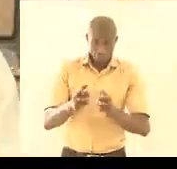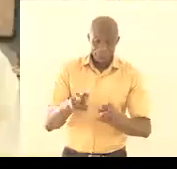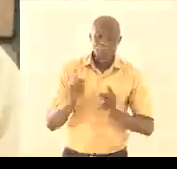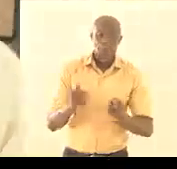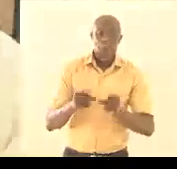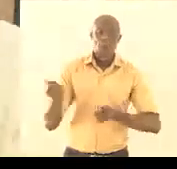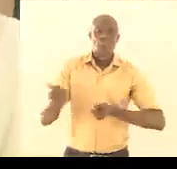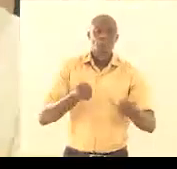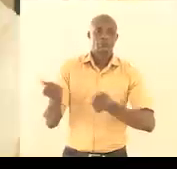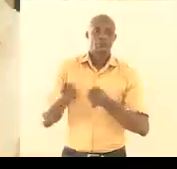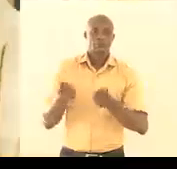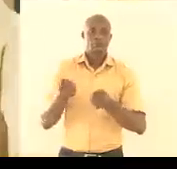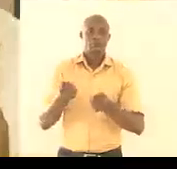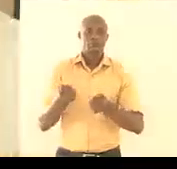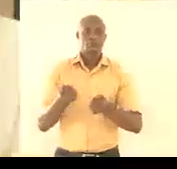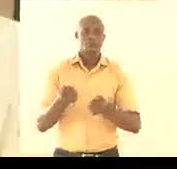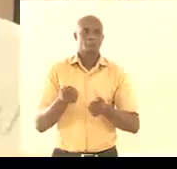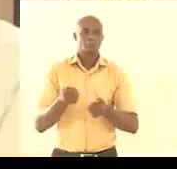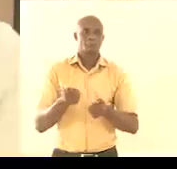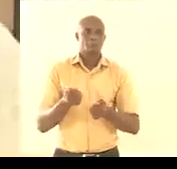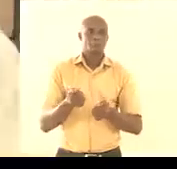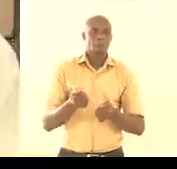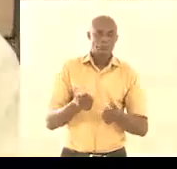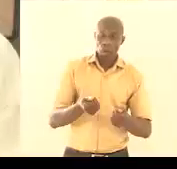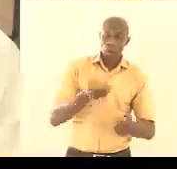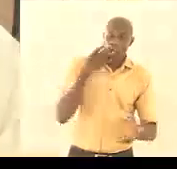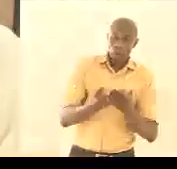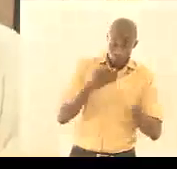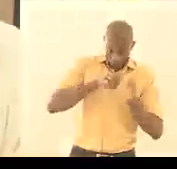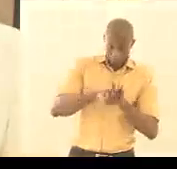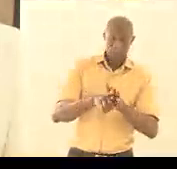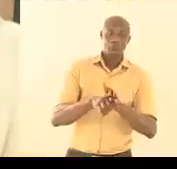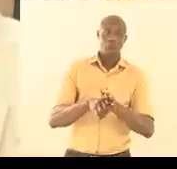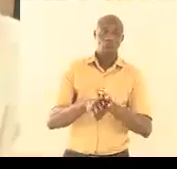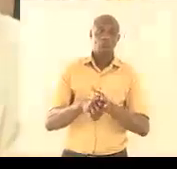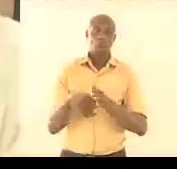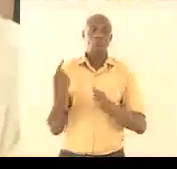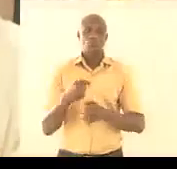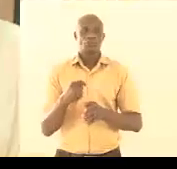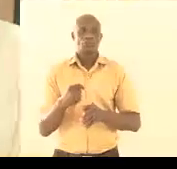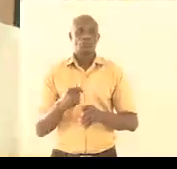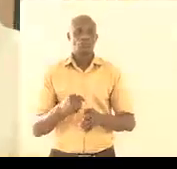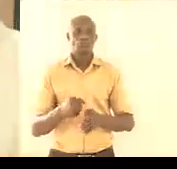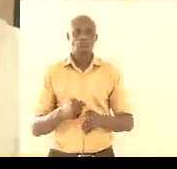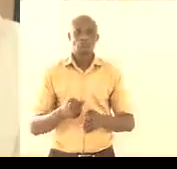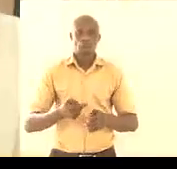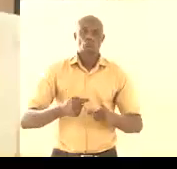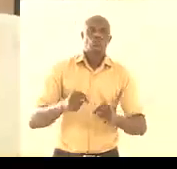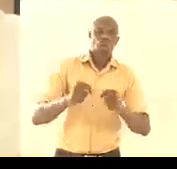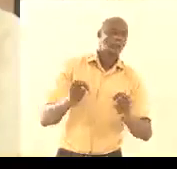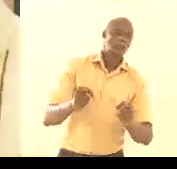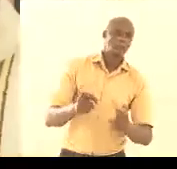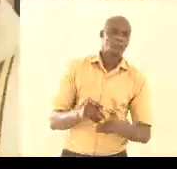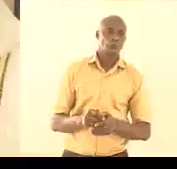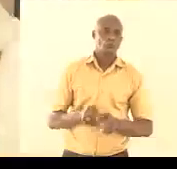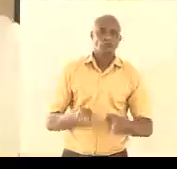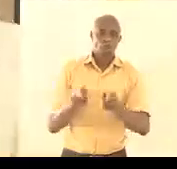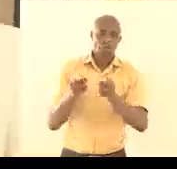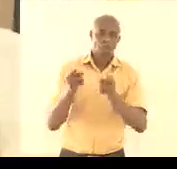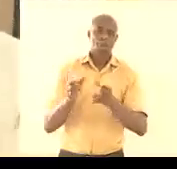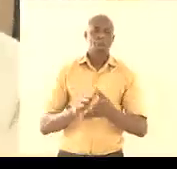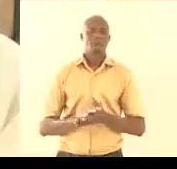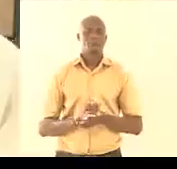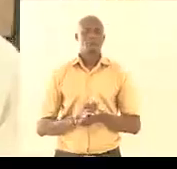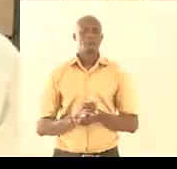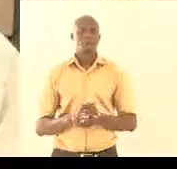drive. The graphic example is the way people drive, the anxiety, the agitation all over the place. Too